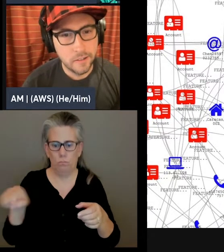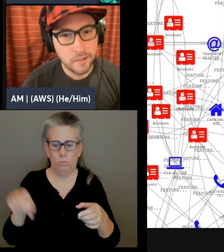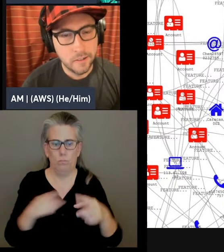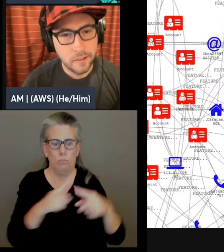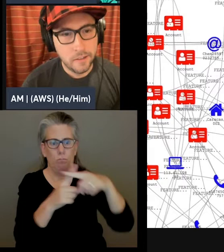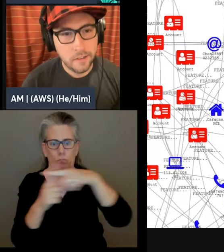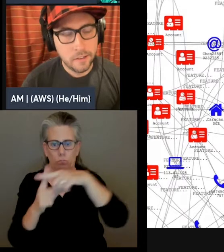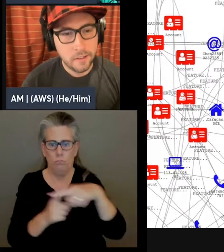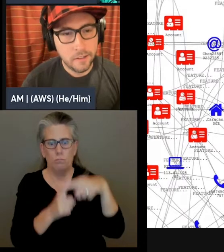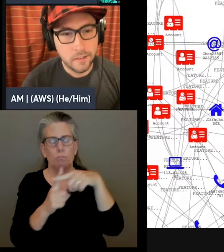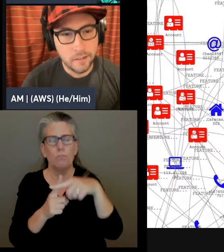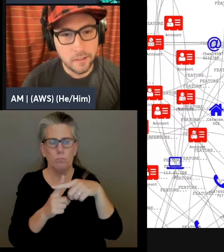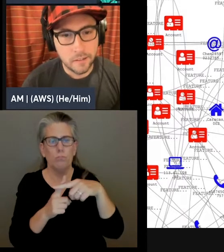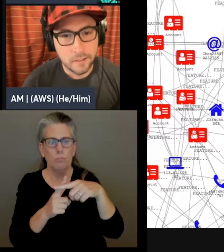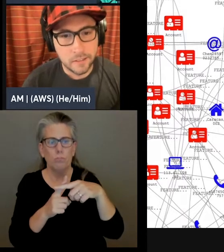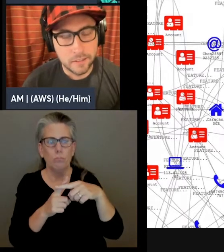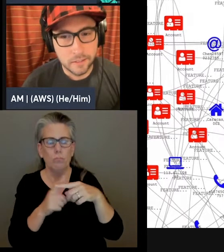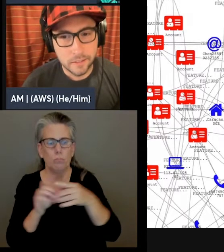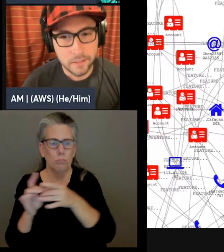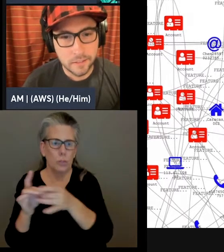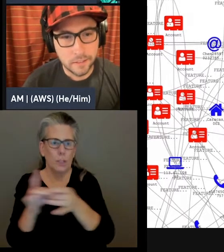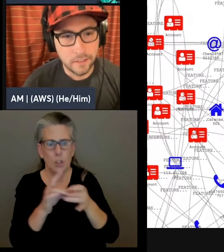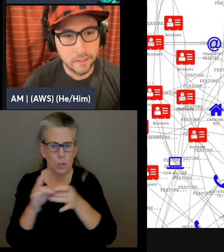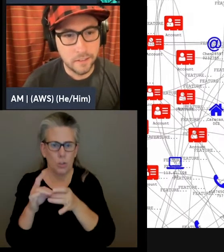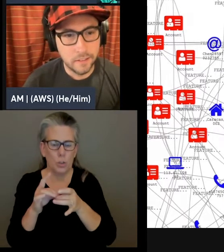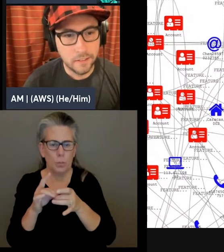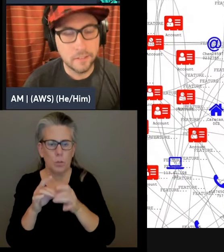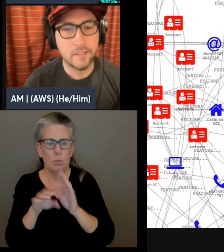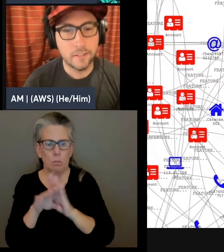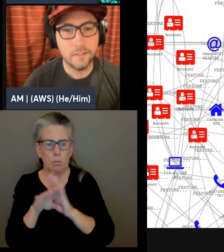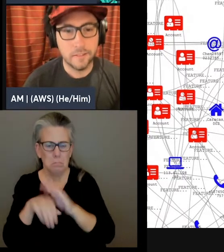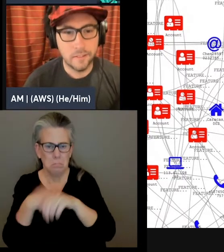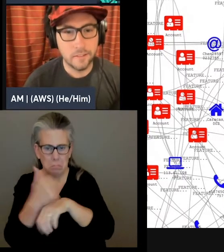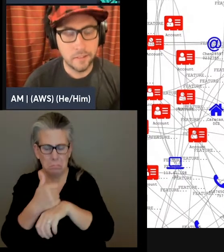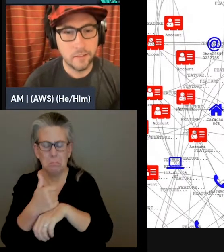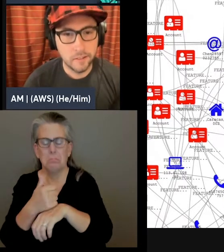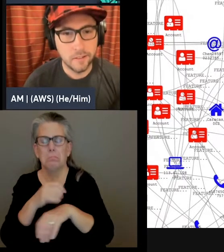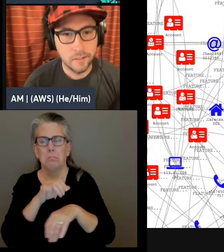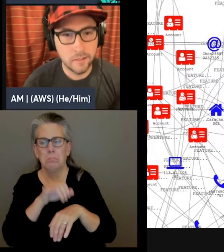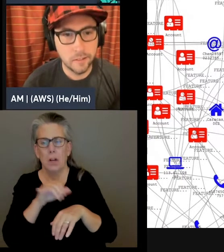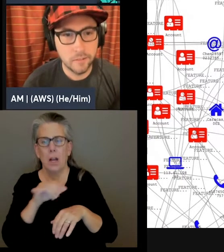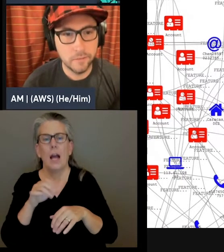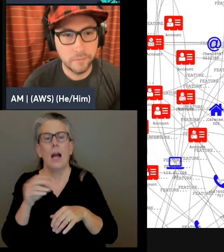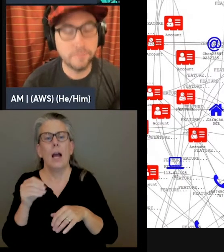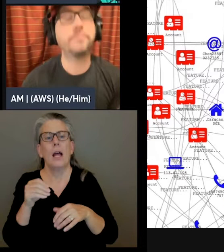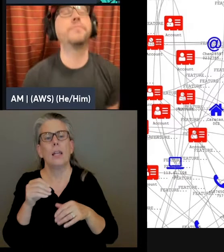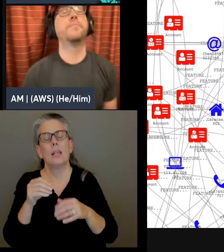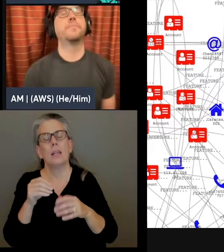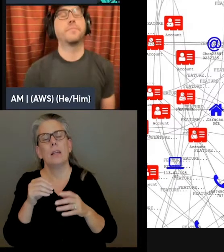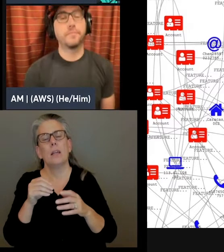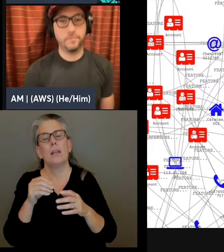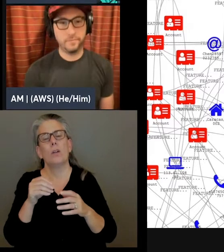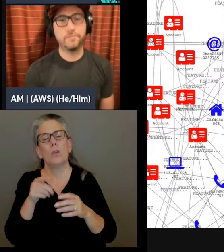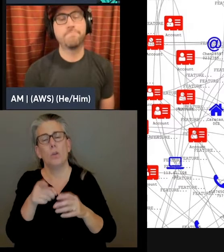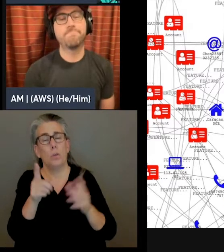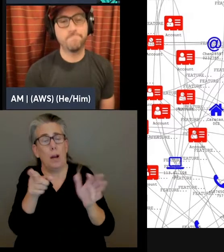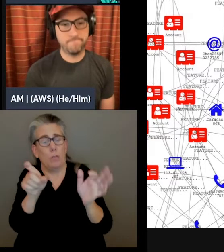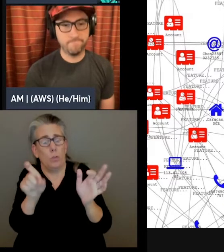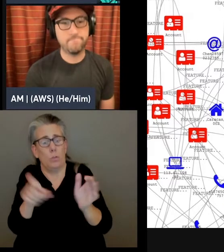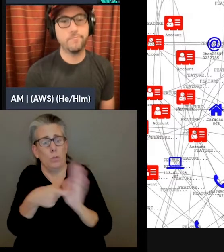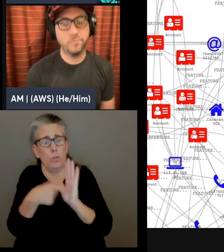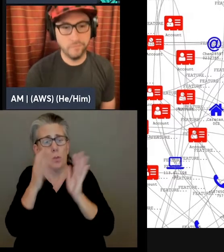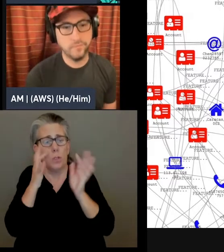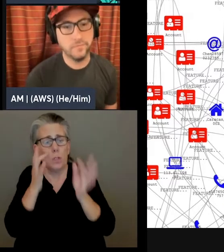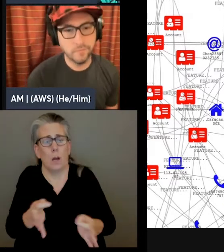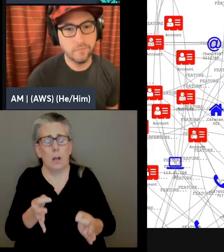those relationships connecting them, and then you also have this concept of properties or attributes. It really comes down to how you want to be able to use them. If you want to be able to use them as